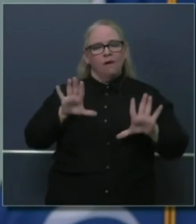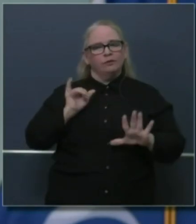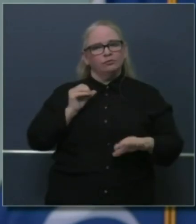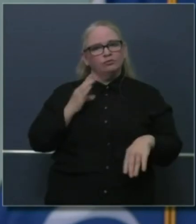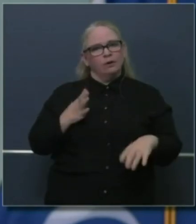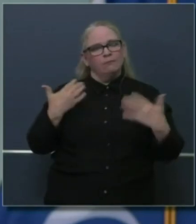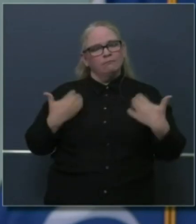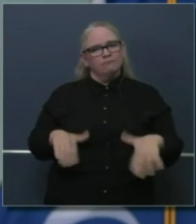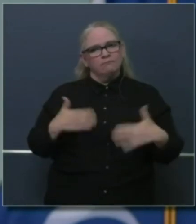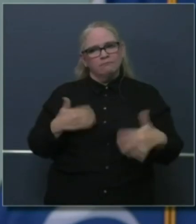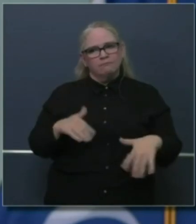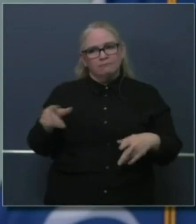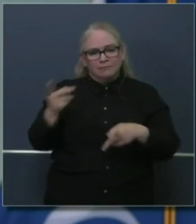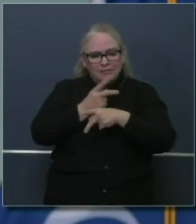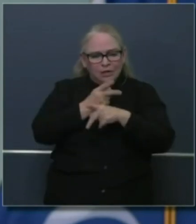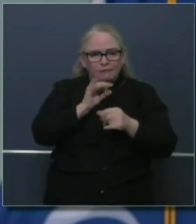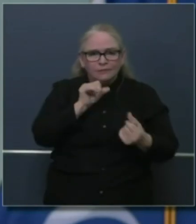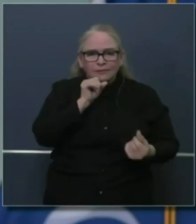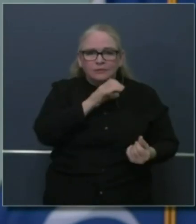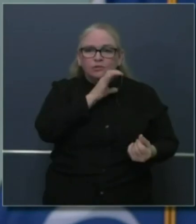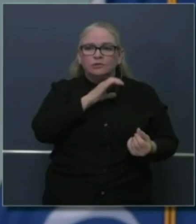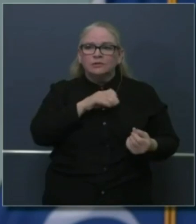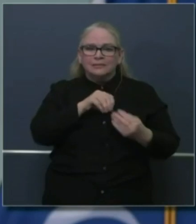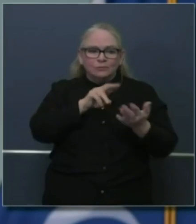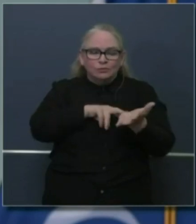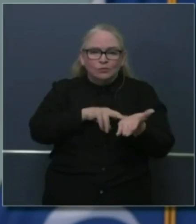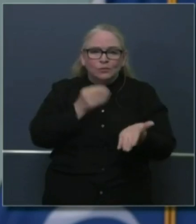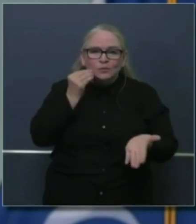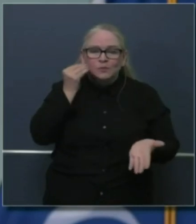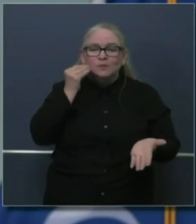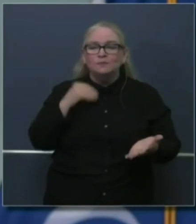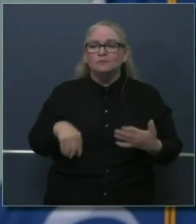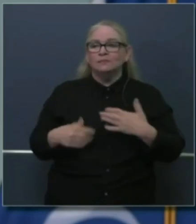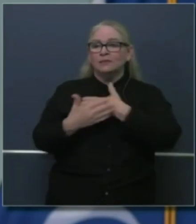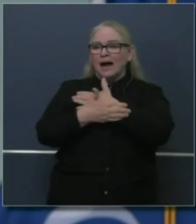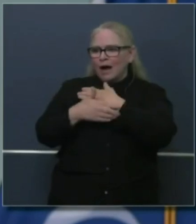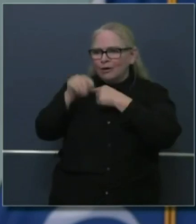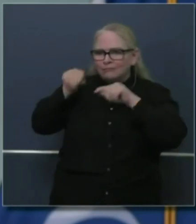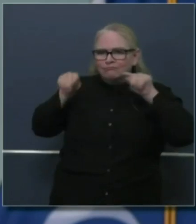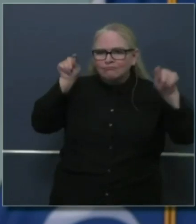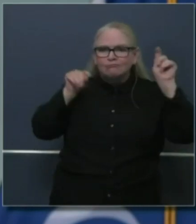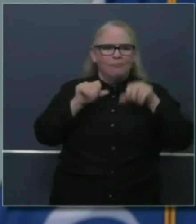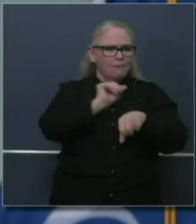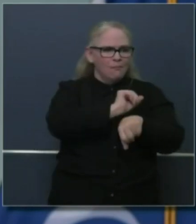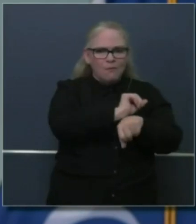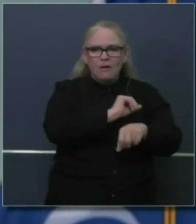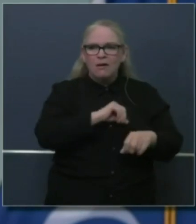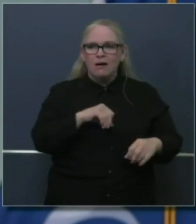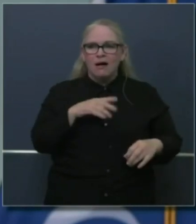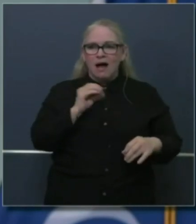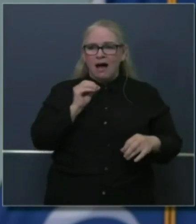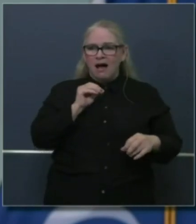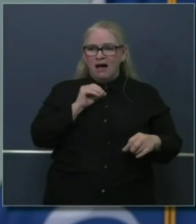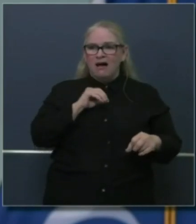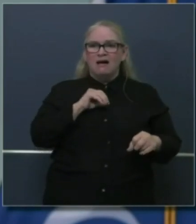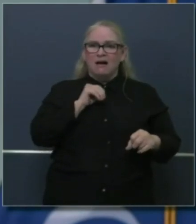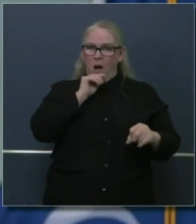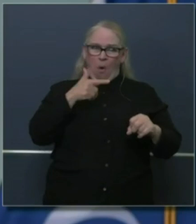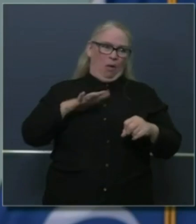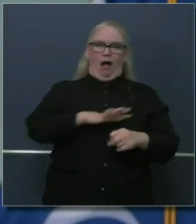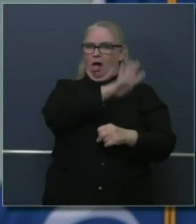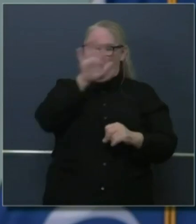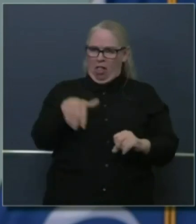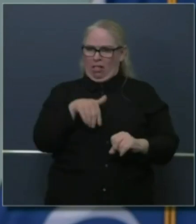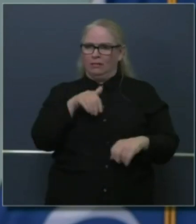of our seniors and our most vulnerable. So many of them county employees, not just state employees. In fact, the state of California is one of the most efficient per